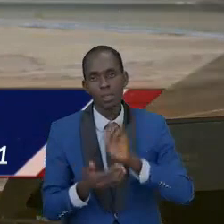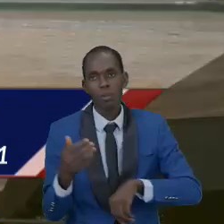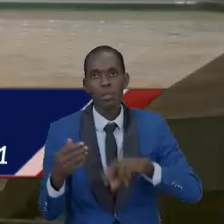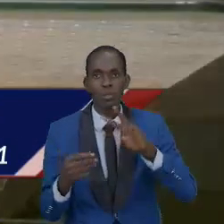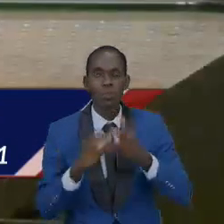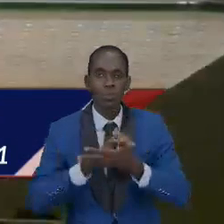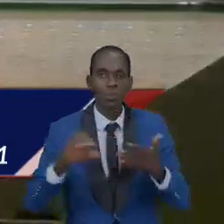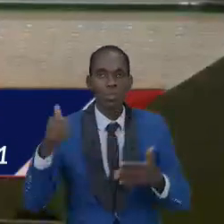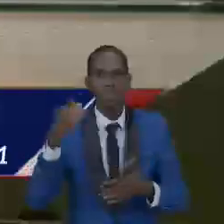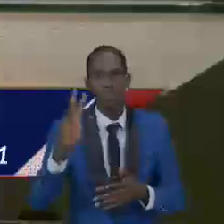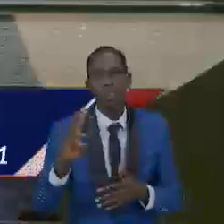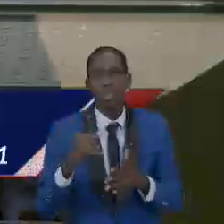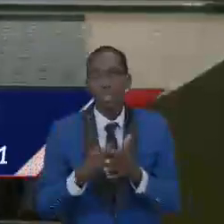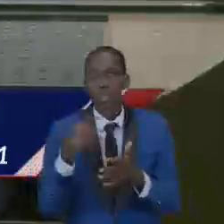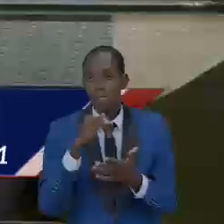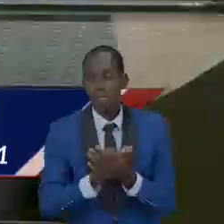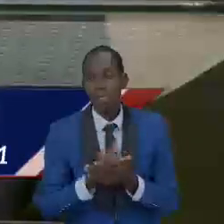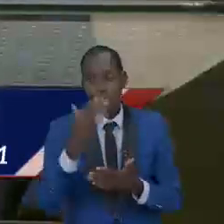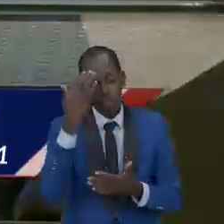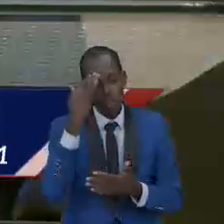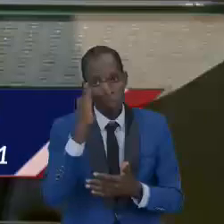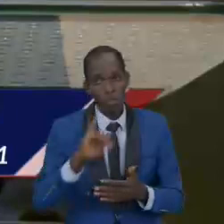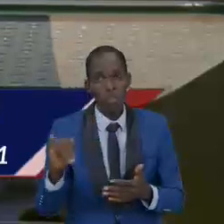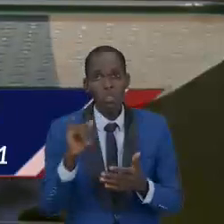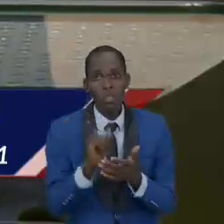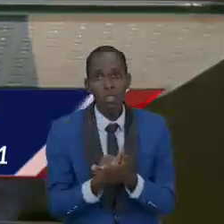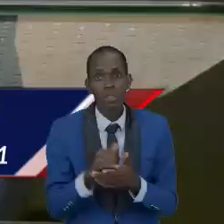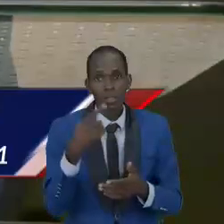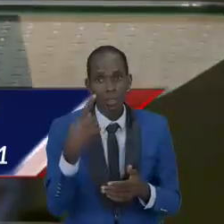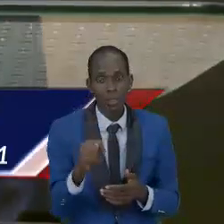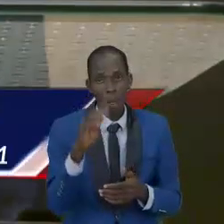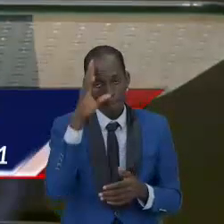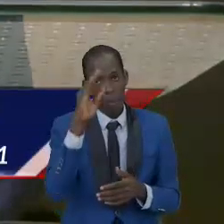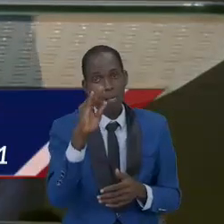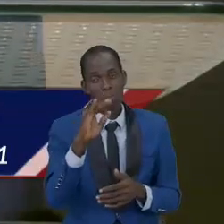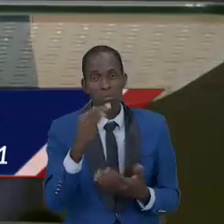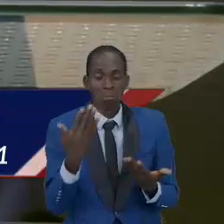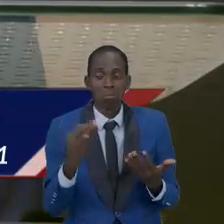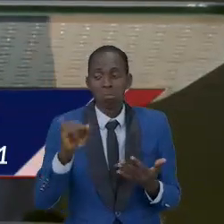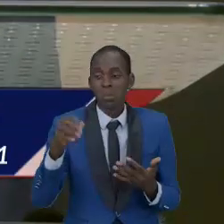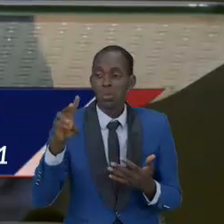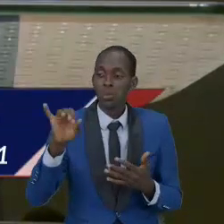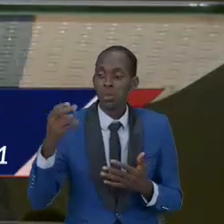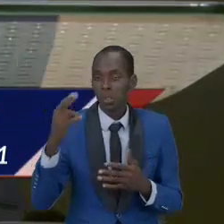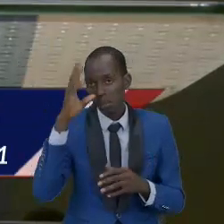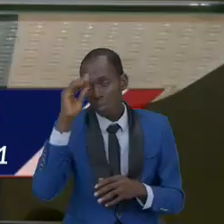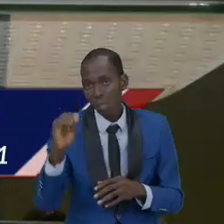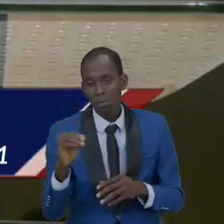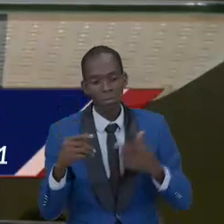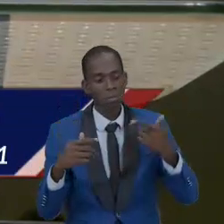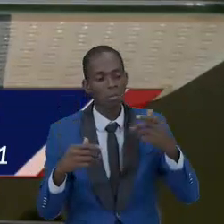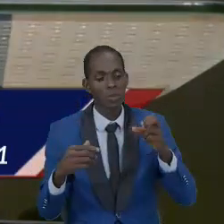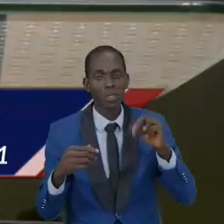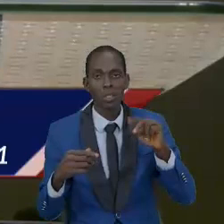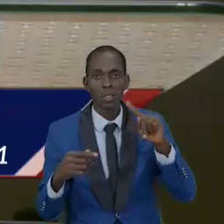verse 16. It says, knowing that a man, a Jewish man, a gentleman, knowing